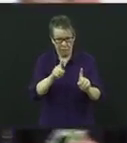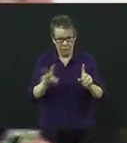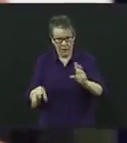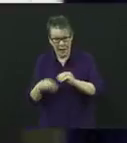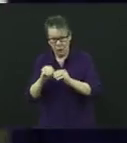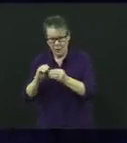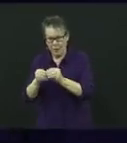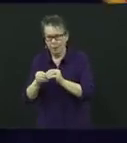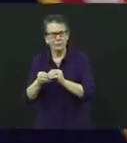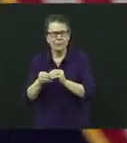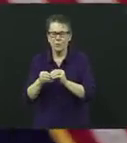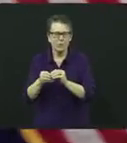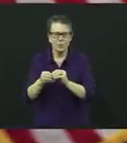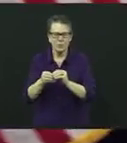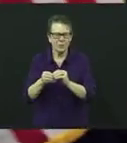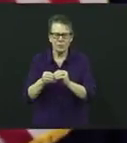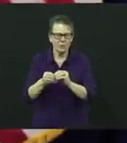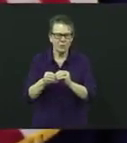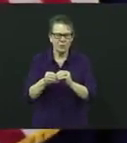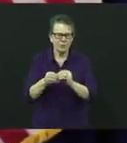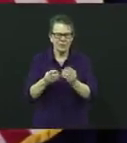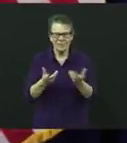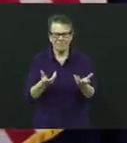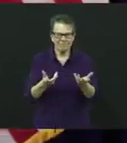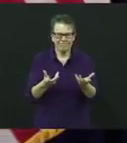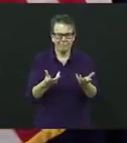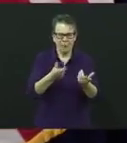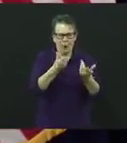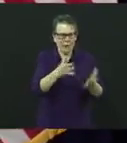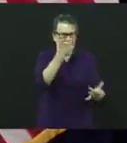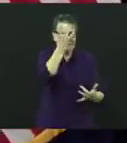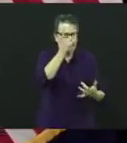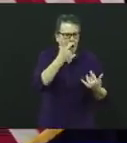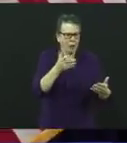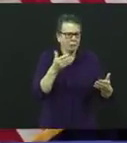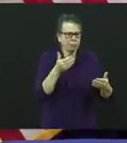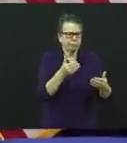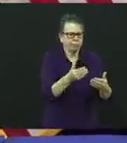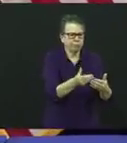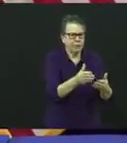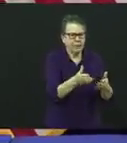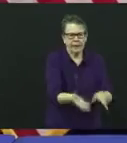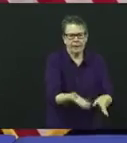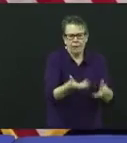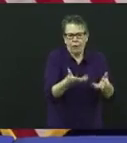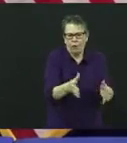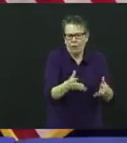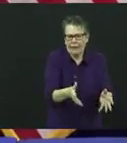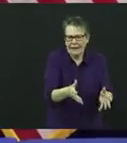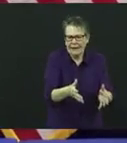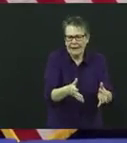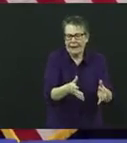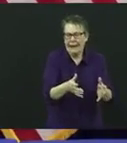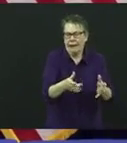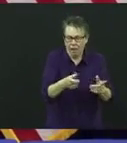add-ons. Pastor John Taylor from Trenton reached out to me last night, reminded me that hotel that has changed names and logos over the years